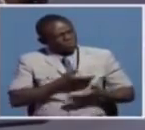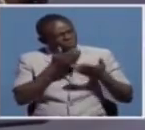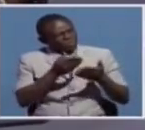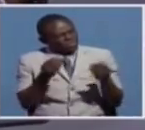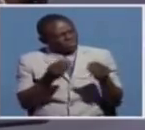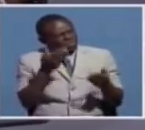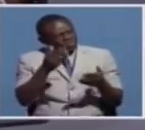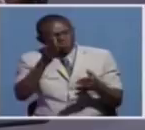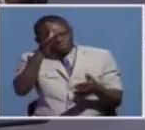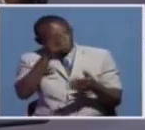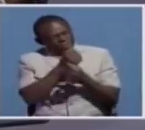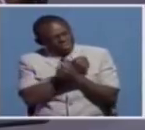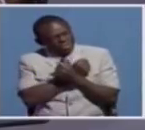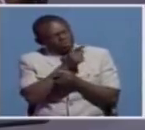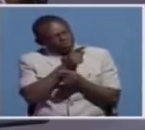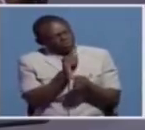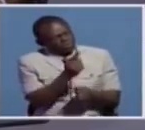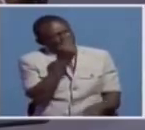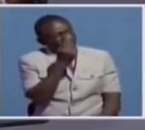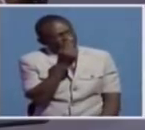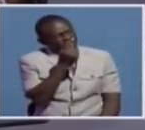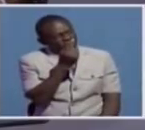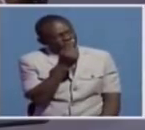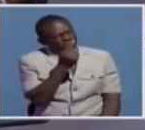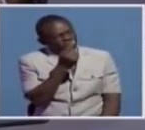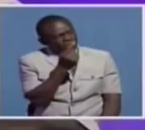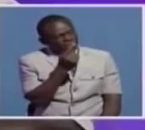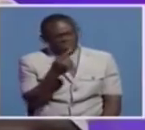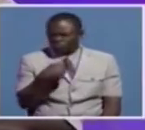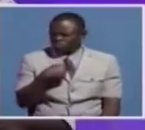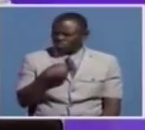me? For one of them. Myself? Yes. No.